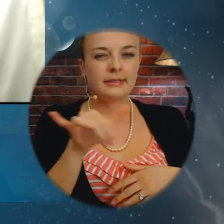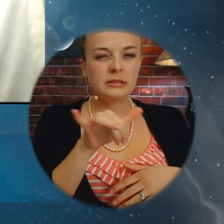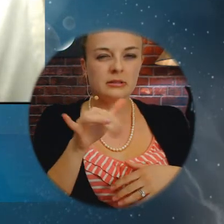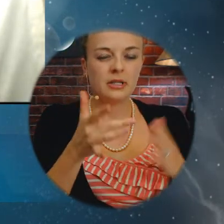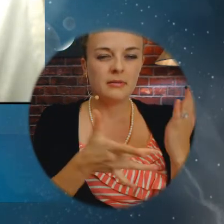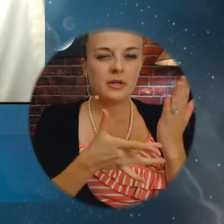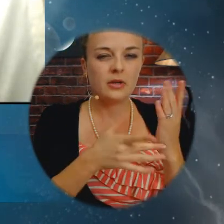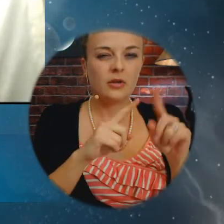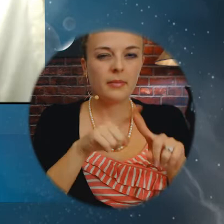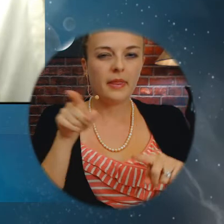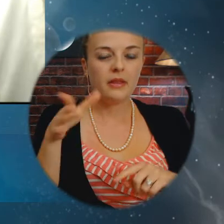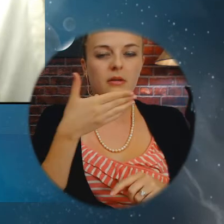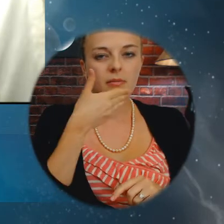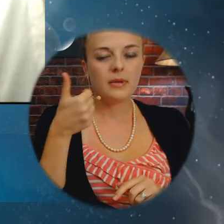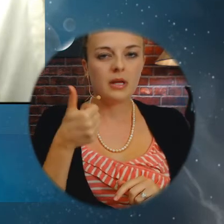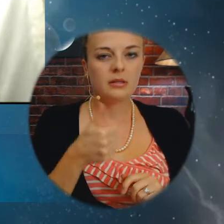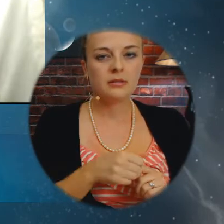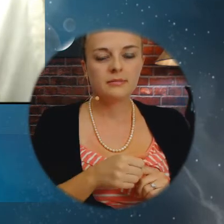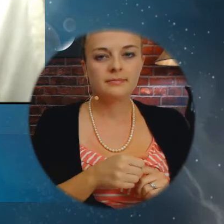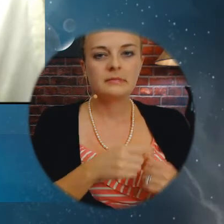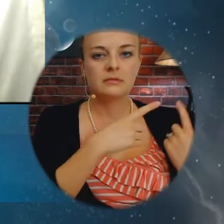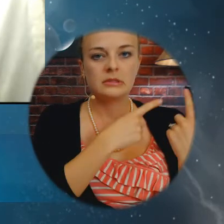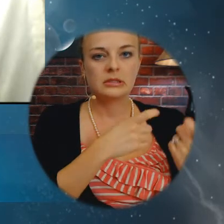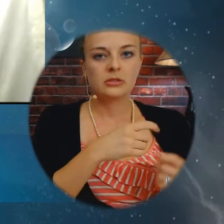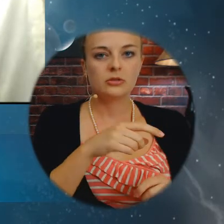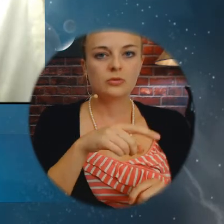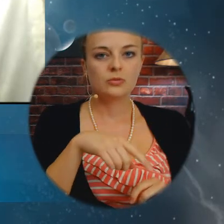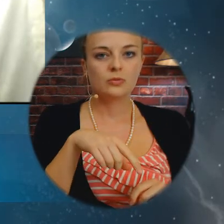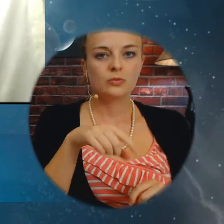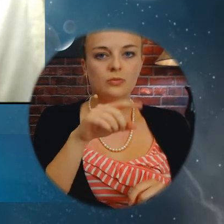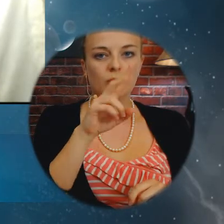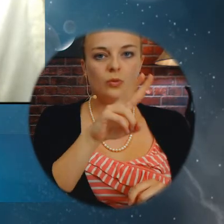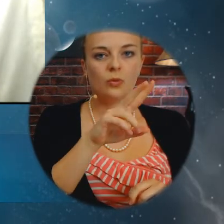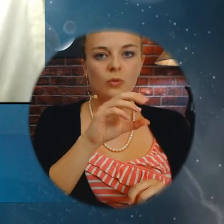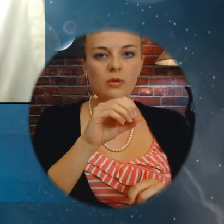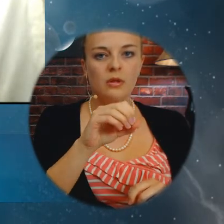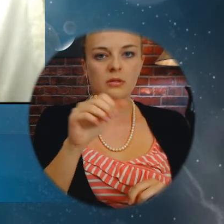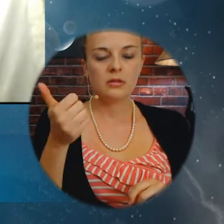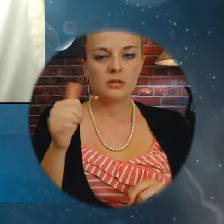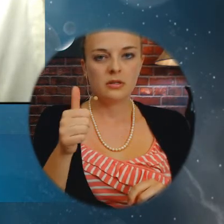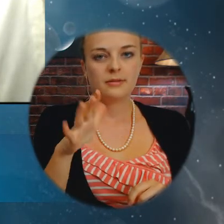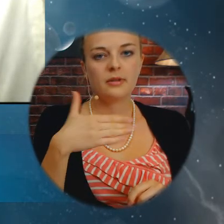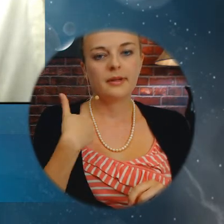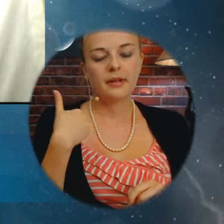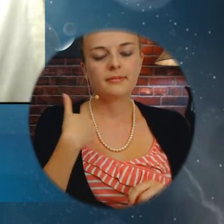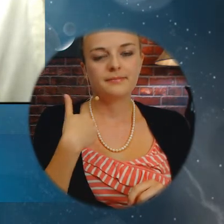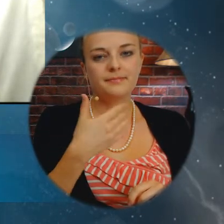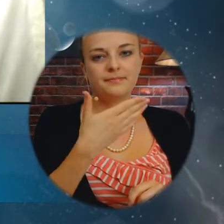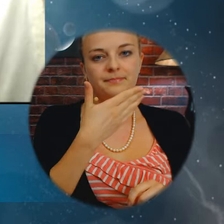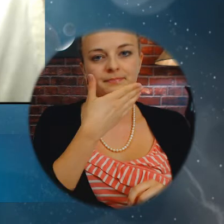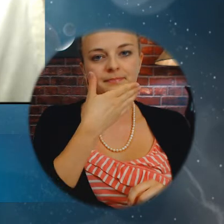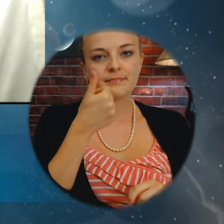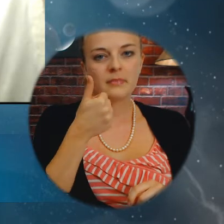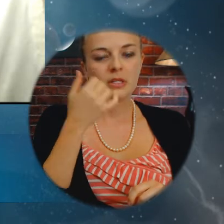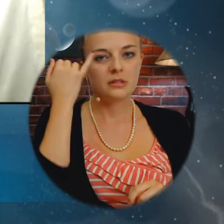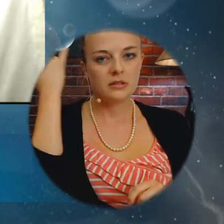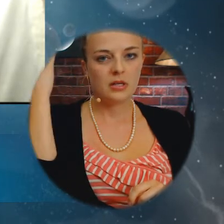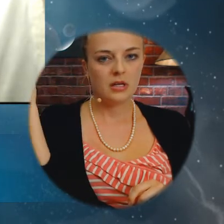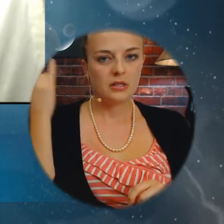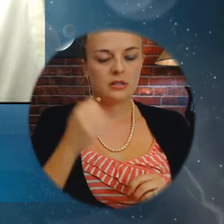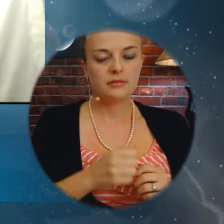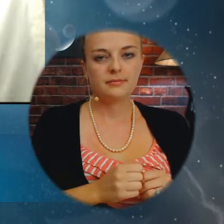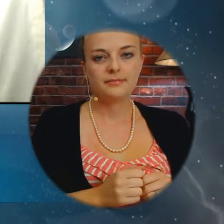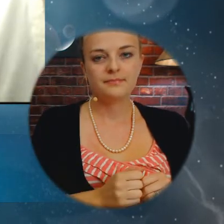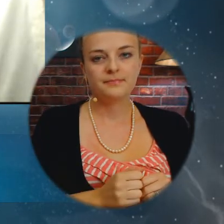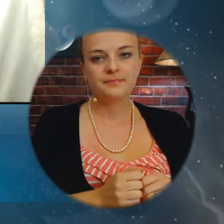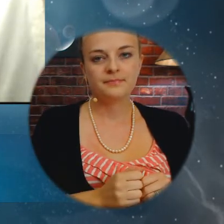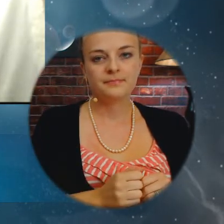I mean, we go back to 2010 utilizing this technology, so we certainly have a big head start over our competition. The end users